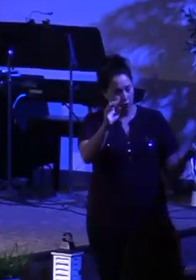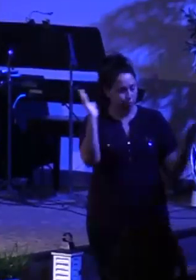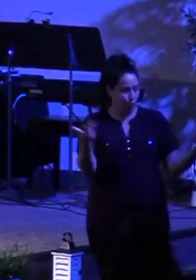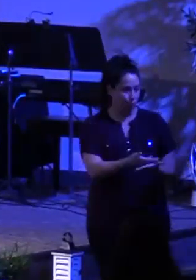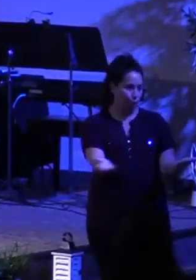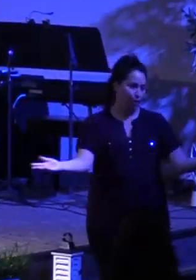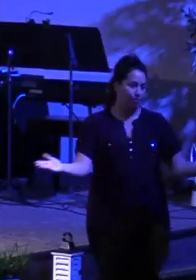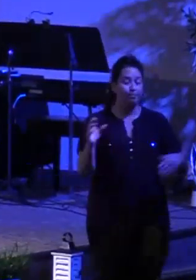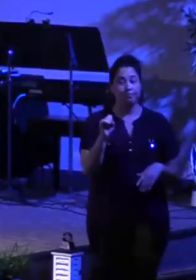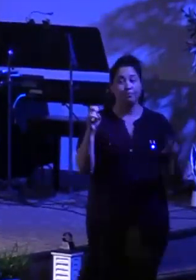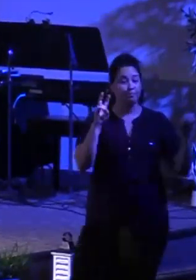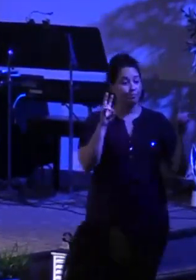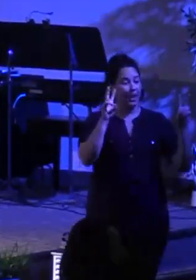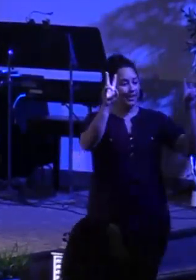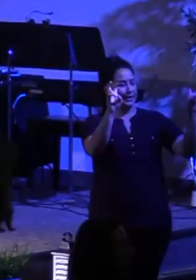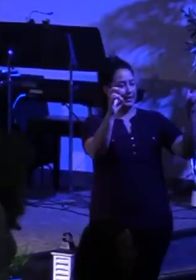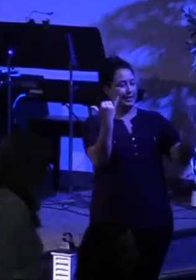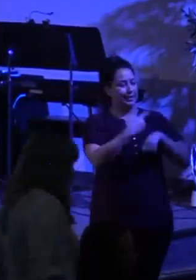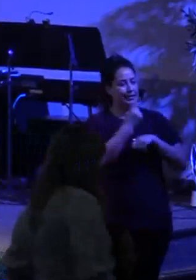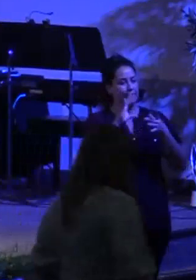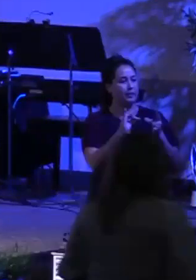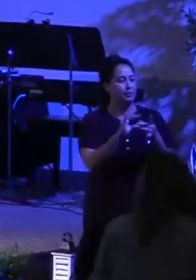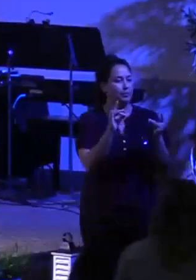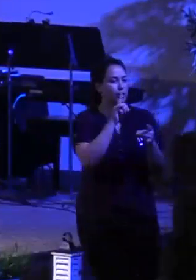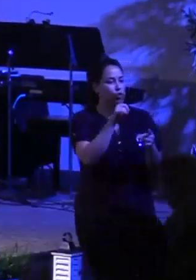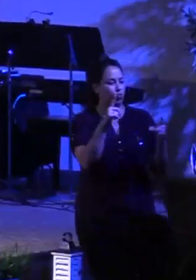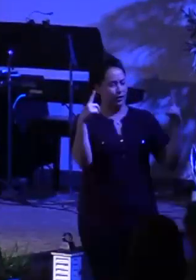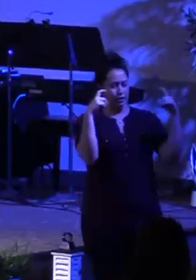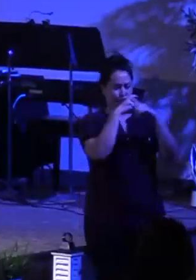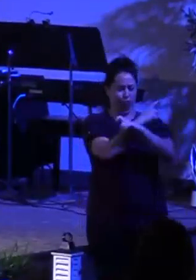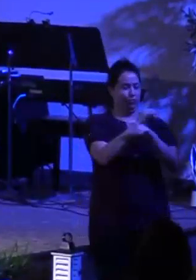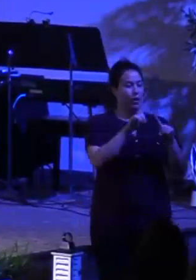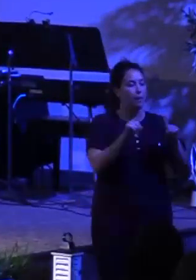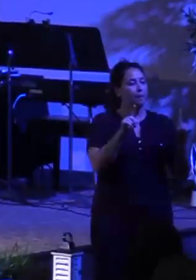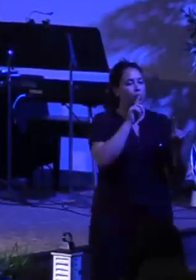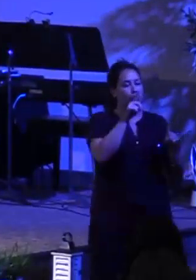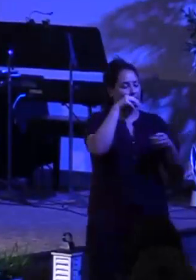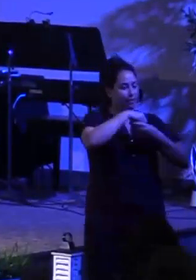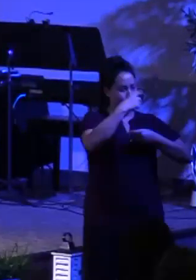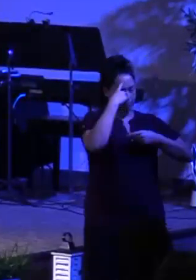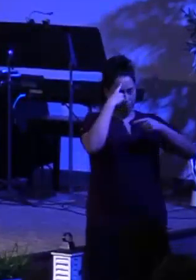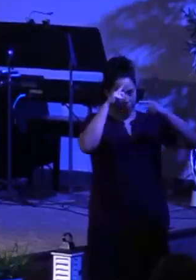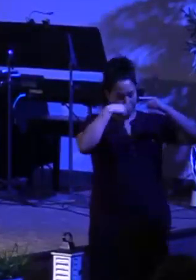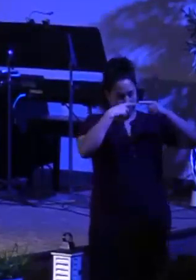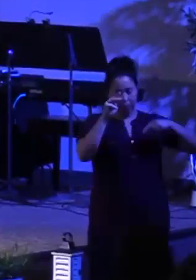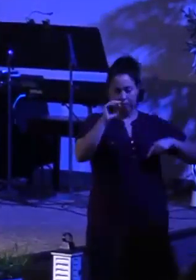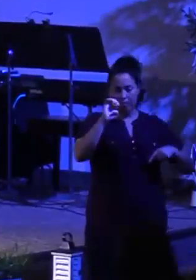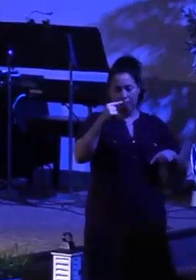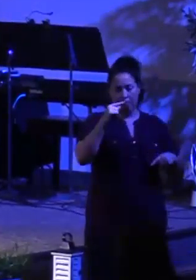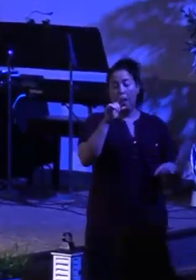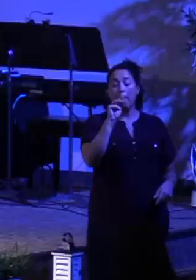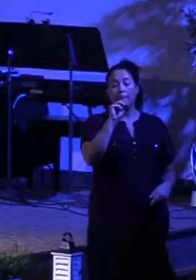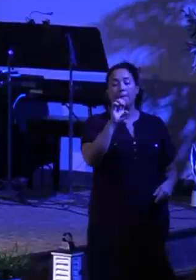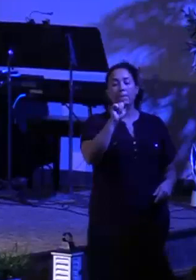and the title of today's message is a bit, cryptic, I know, but it's metacognitive. Can you say metacognitive with me? Thank